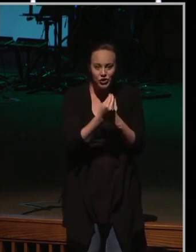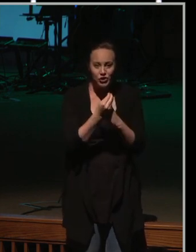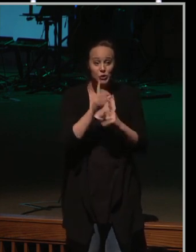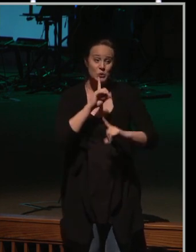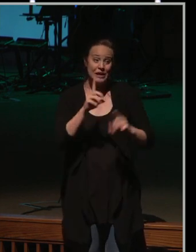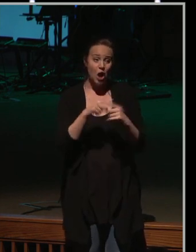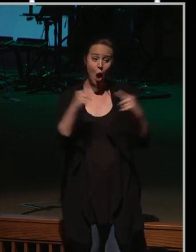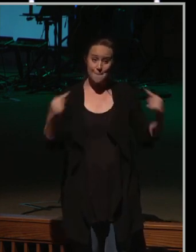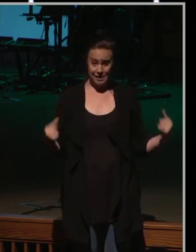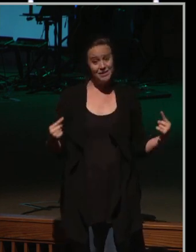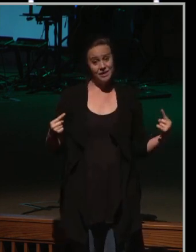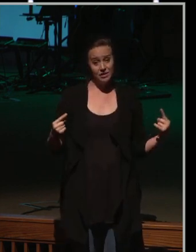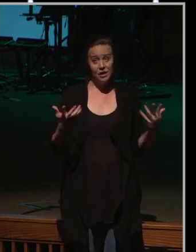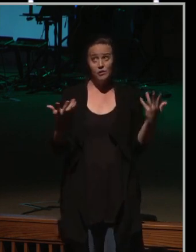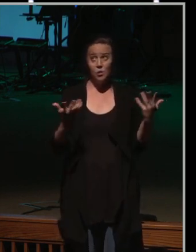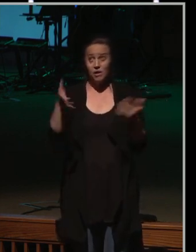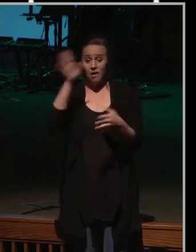God.